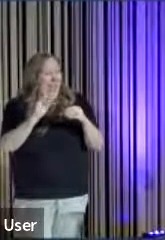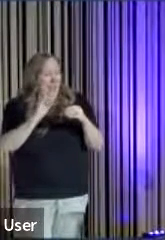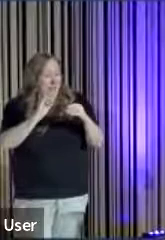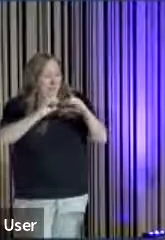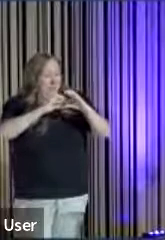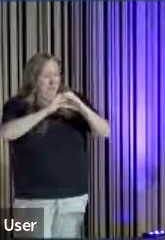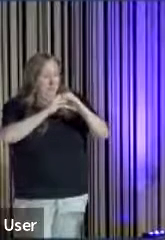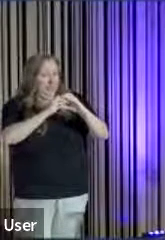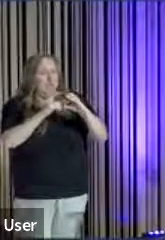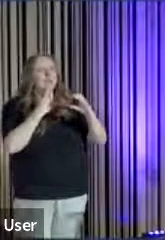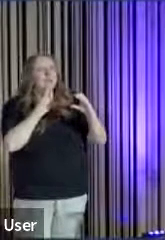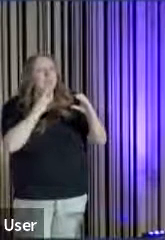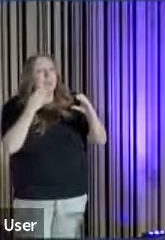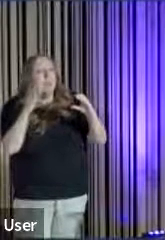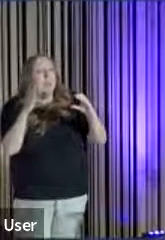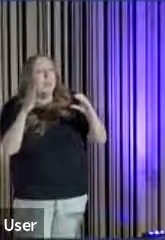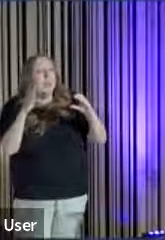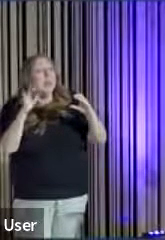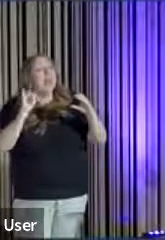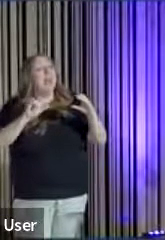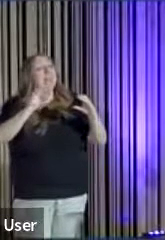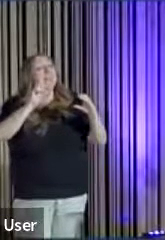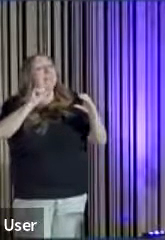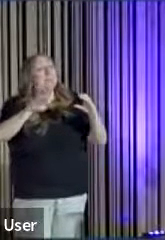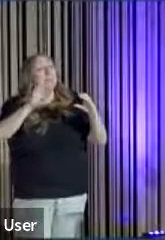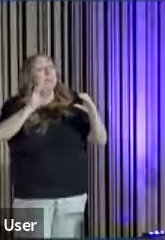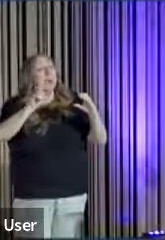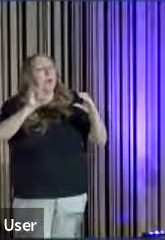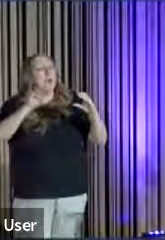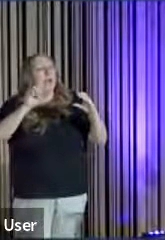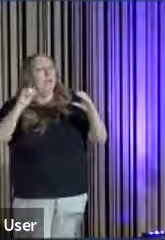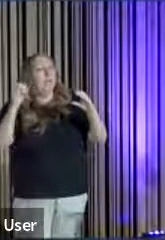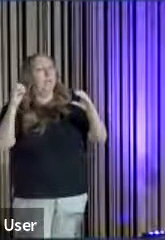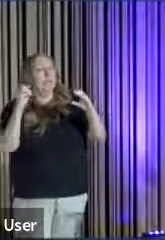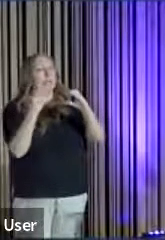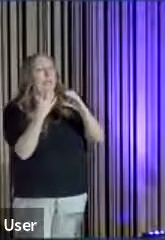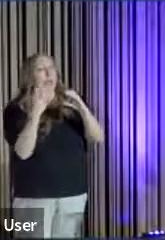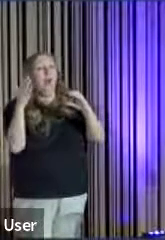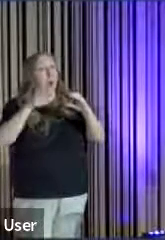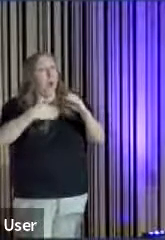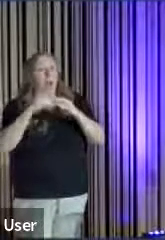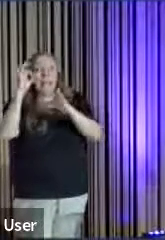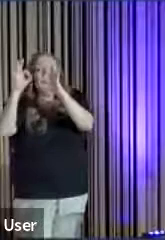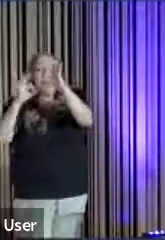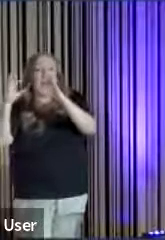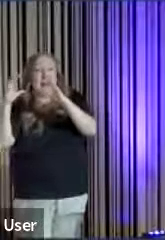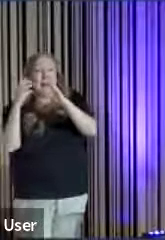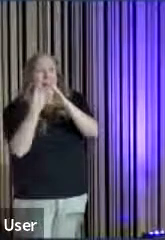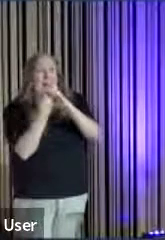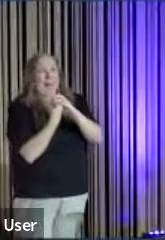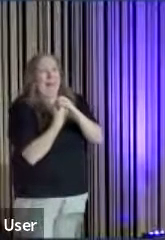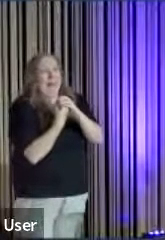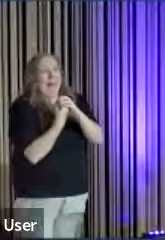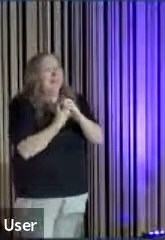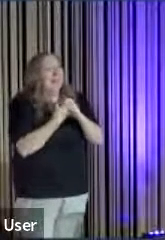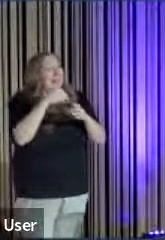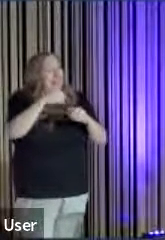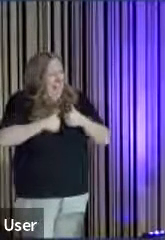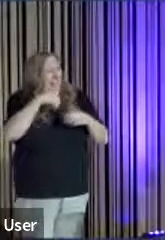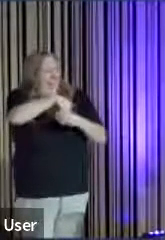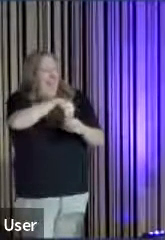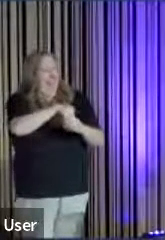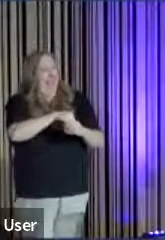red balls, the red and blue balls, are the symbiodinium cells living inside this, this home that it has found.